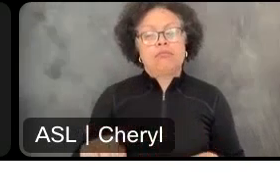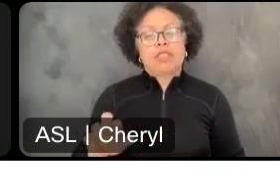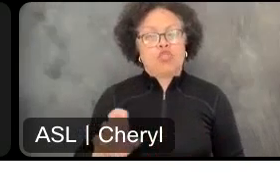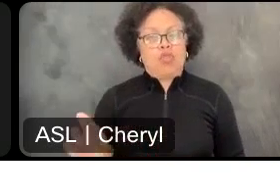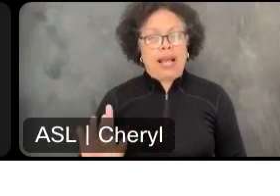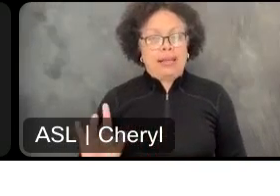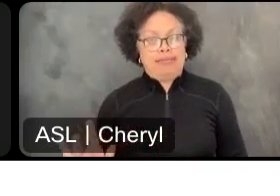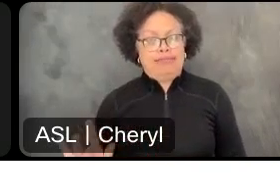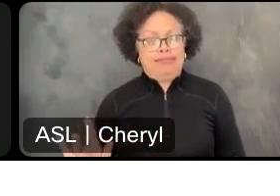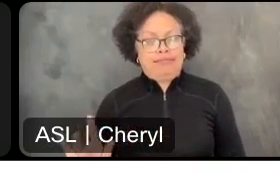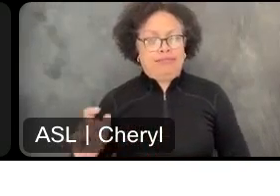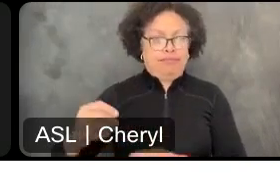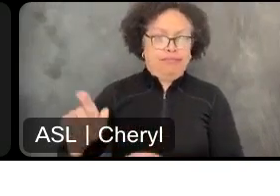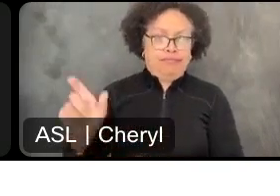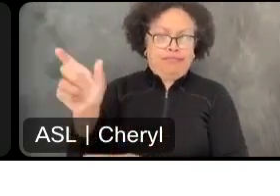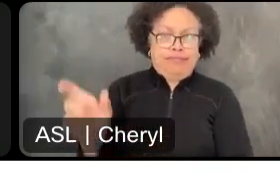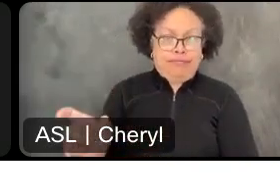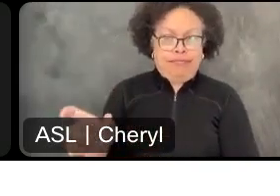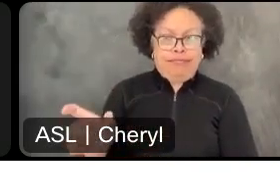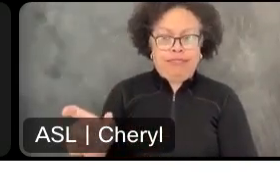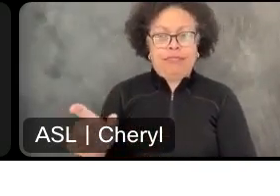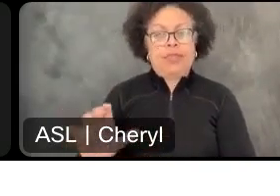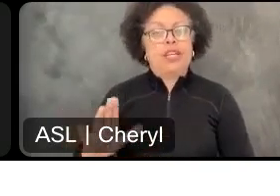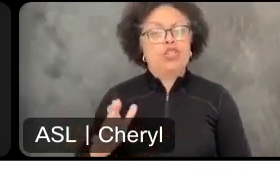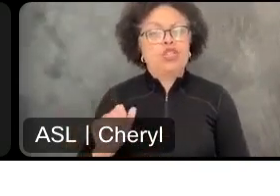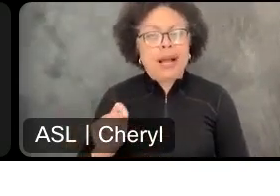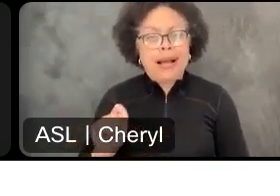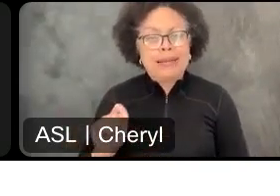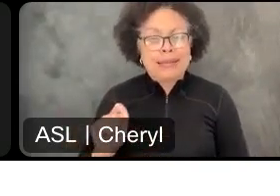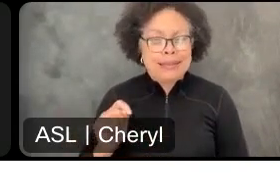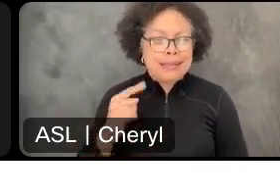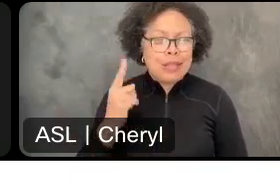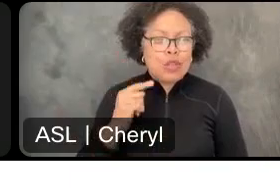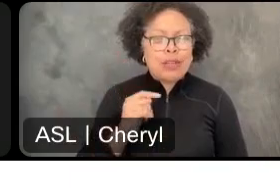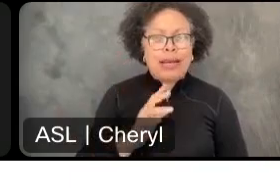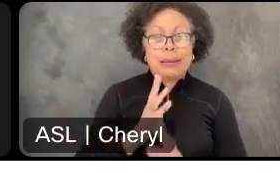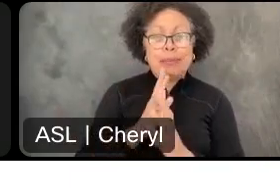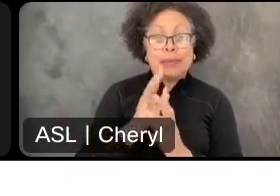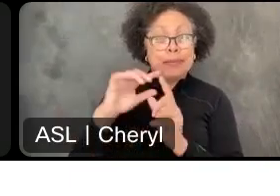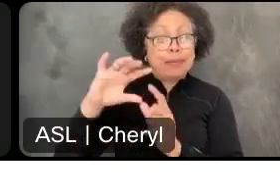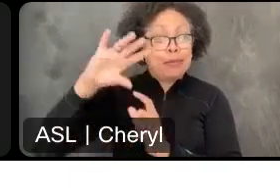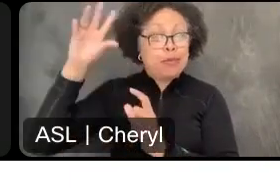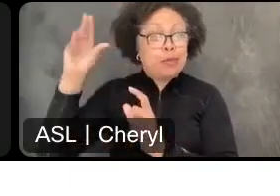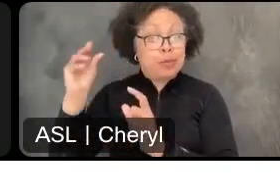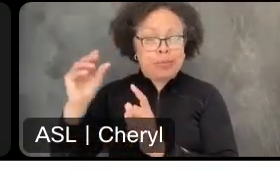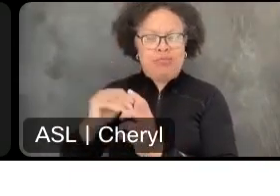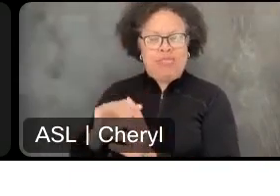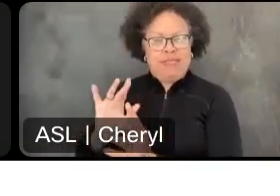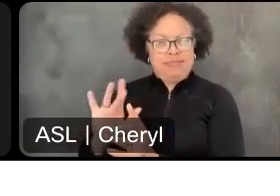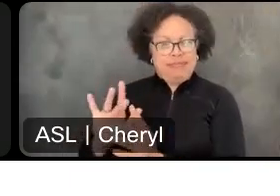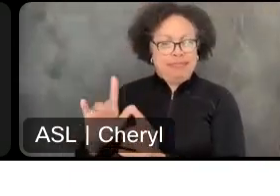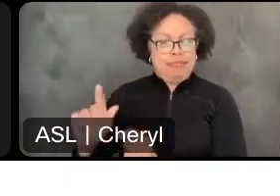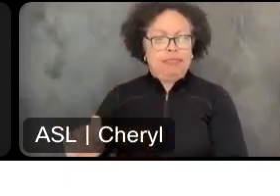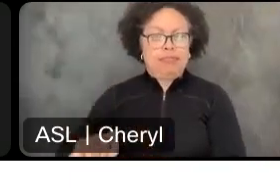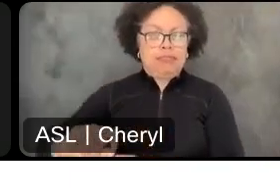screen. You may have to click on the chat icon that looks like a speech bubble to open it. Let's test the